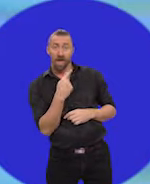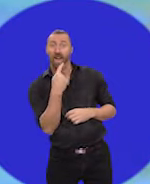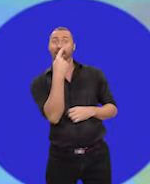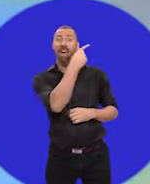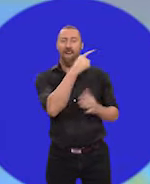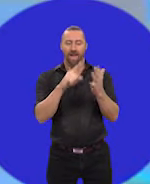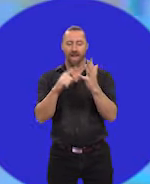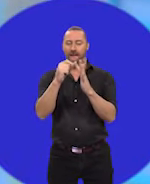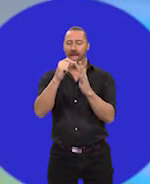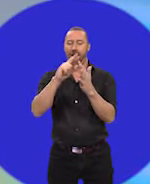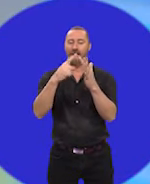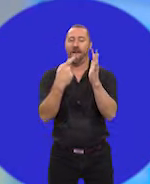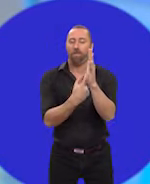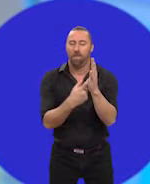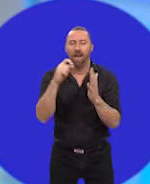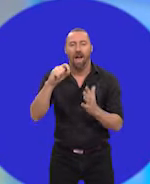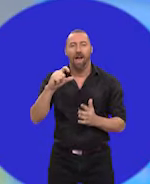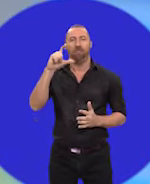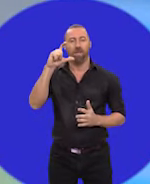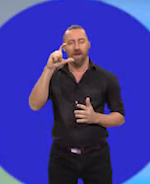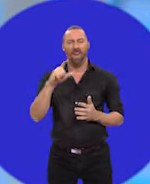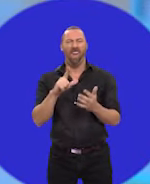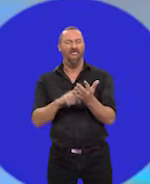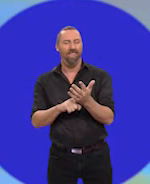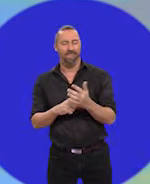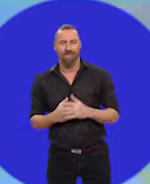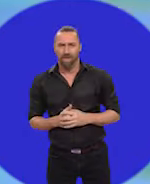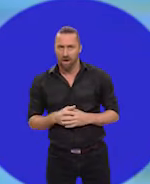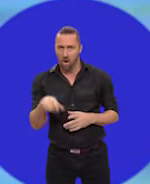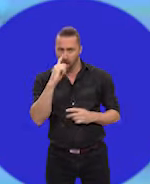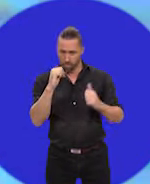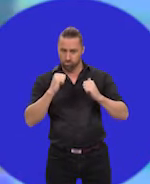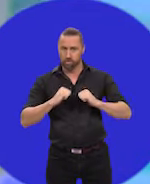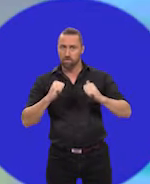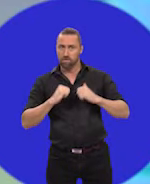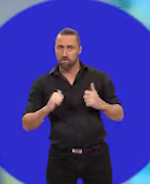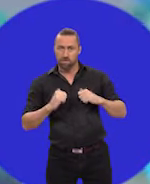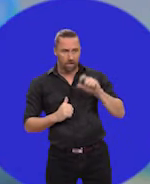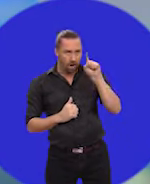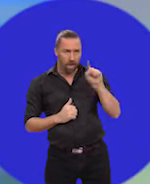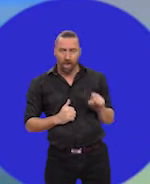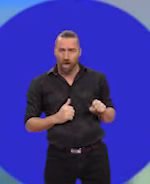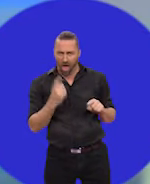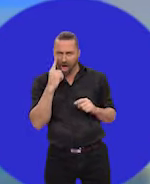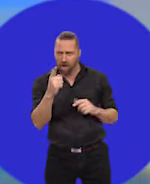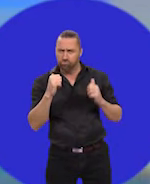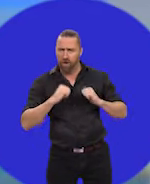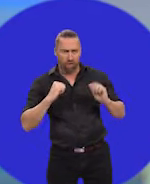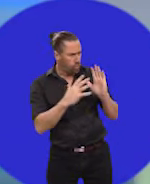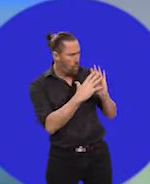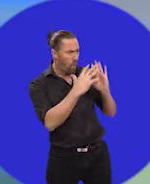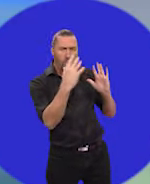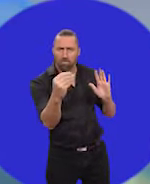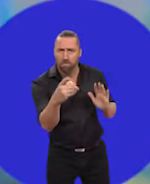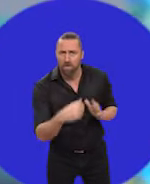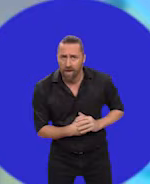And this is an uppercase L. We can trace the letter L with our finger in the air. Would you like to